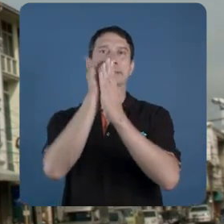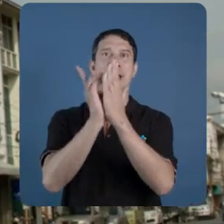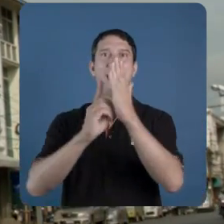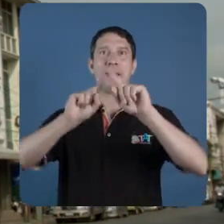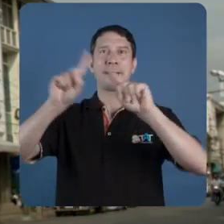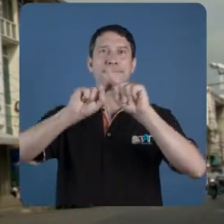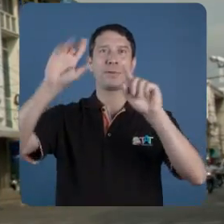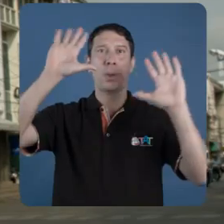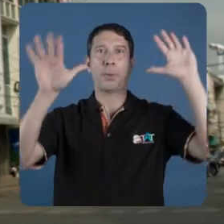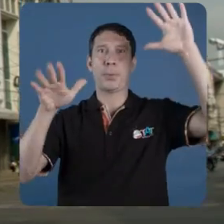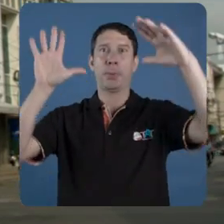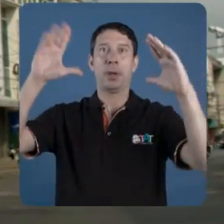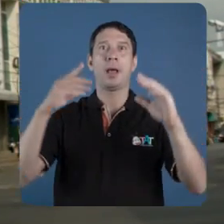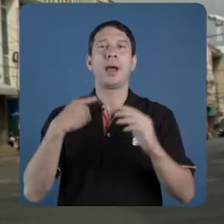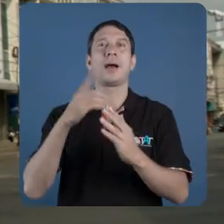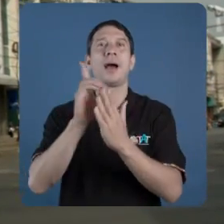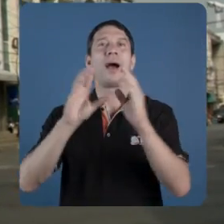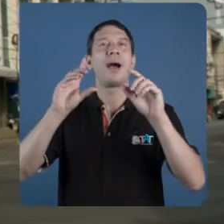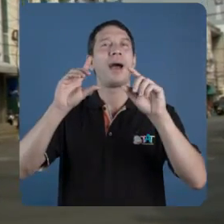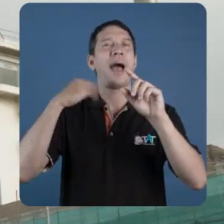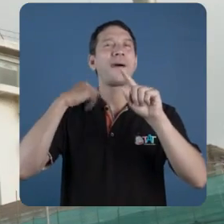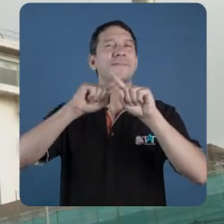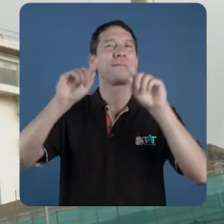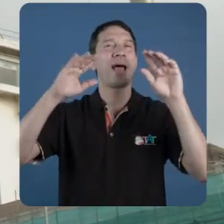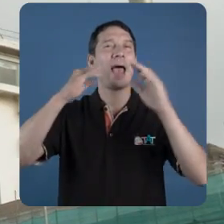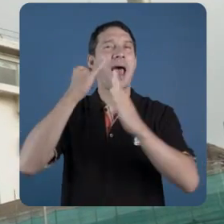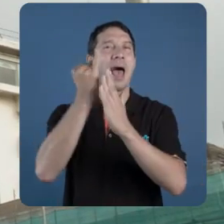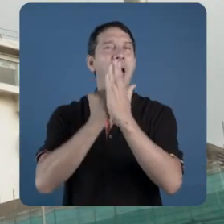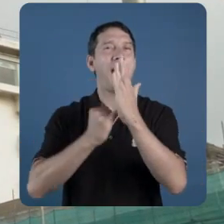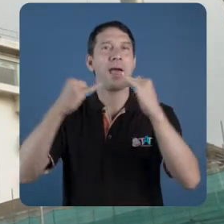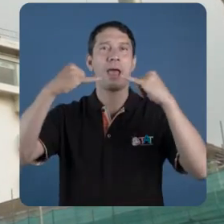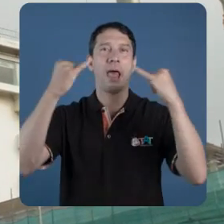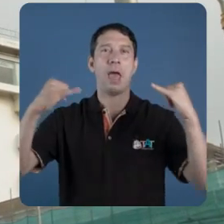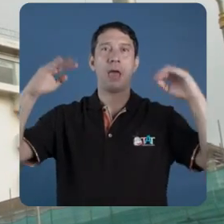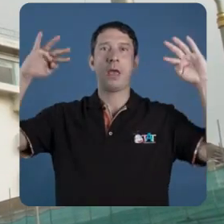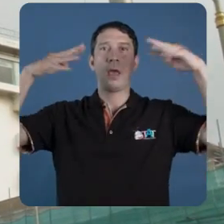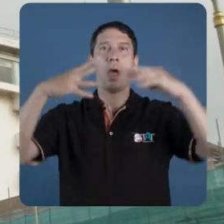this imposing old clock tower attached to a police station built over 100 years ago.